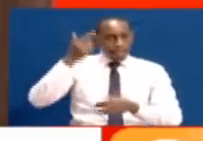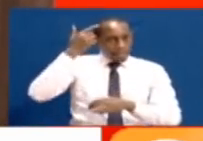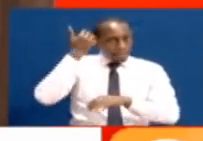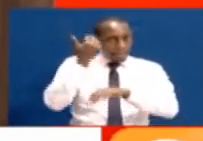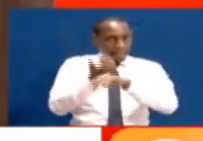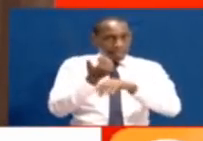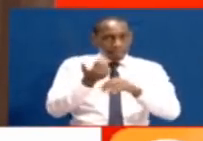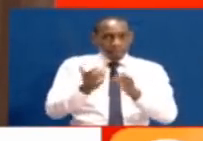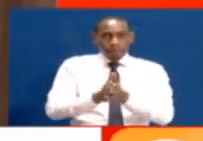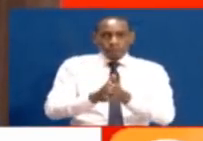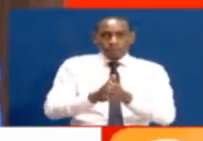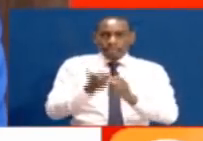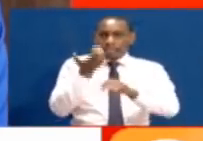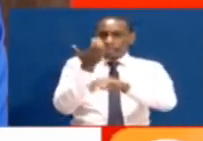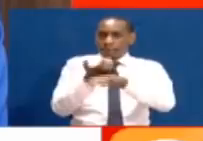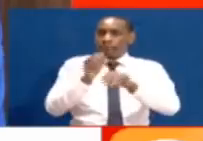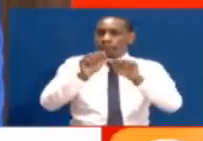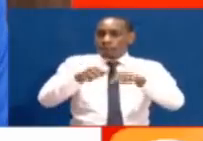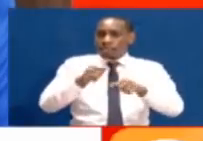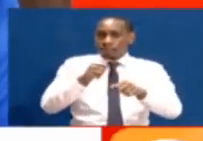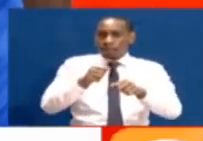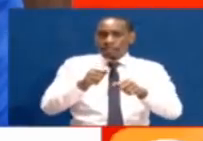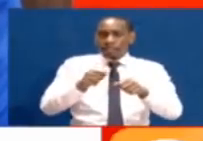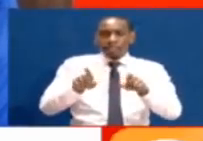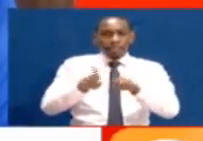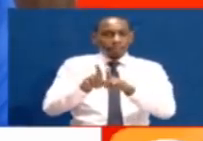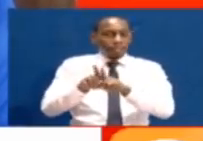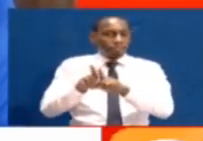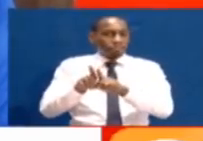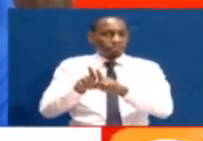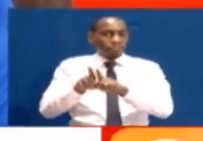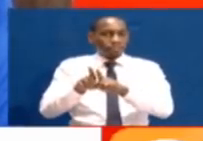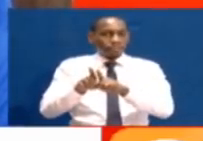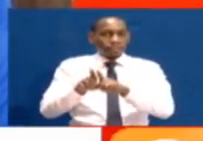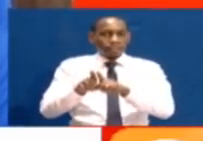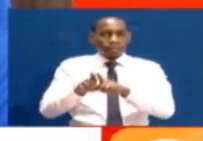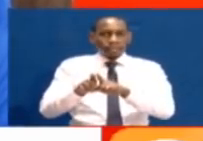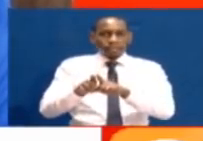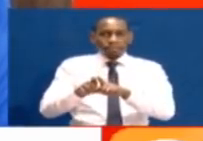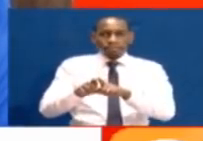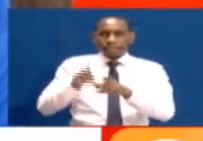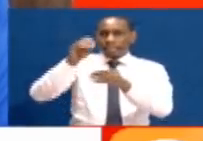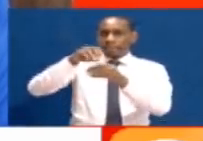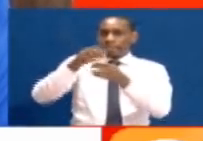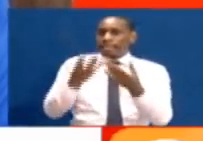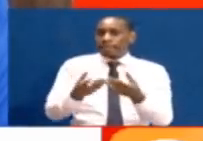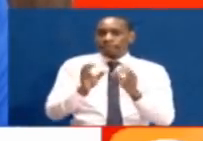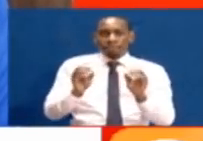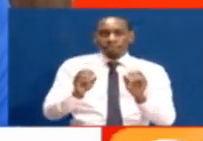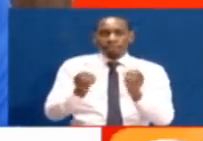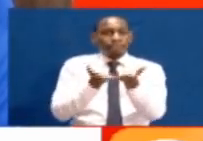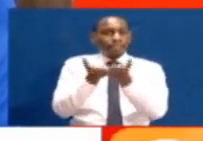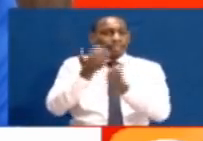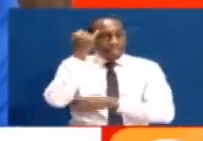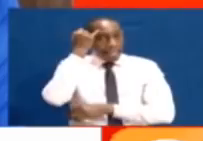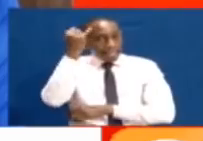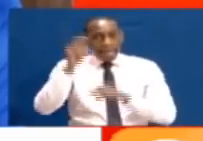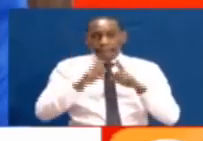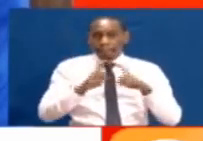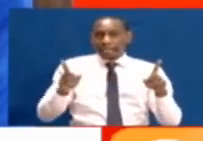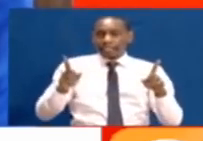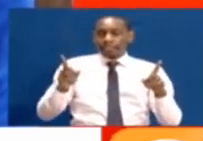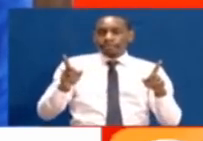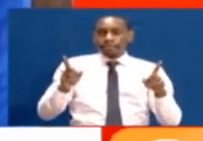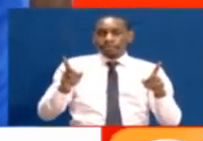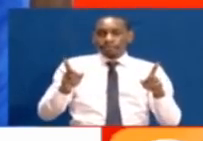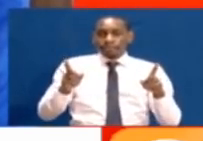sell briquettes, or how do we do this? And it may not take a lot of capital to start such a business or an idea, but in